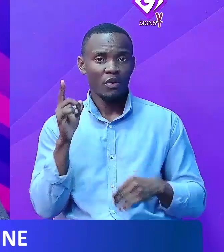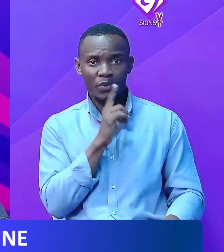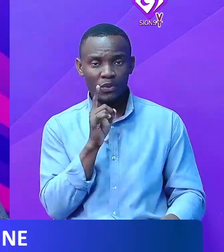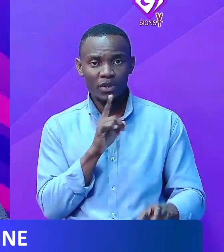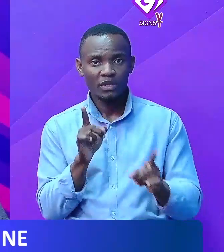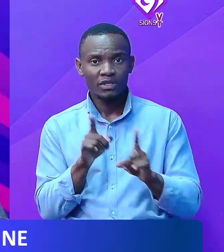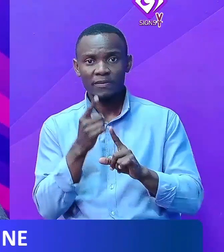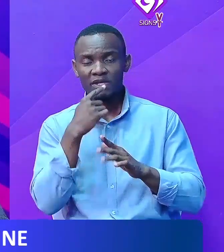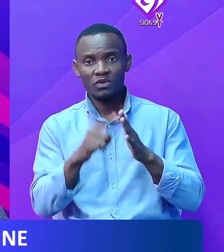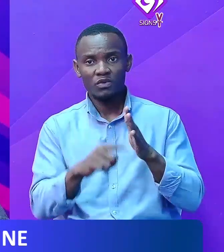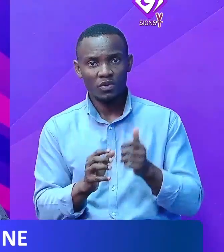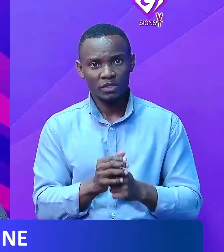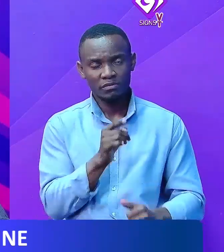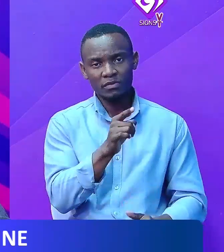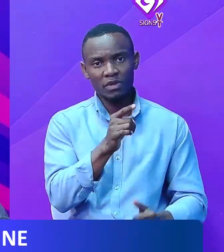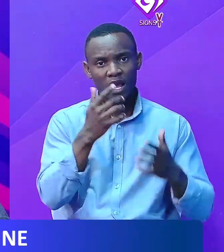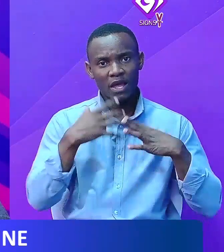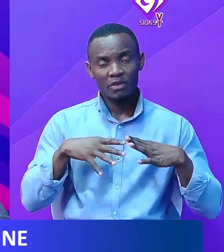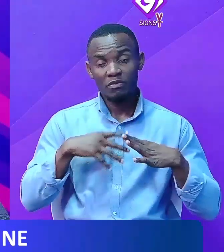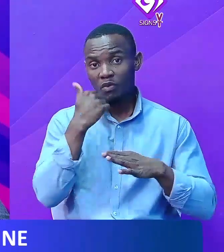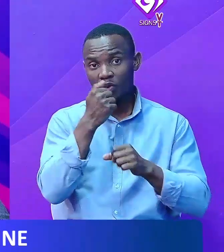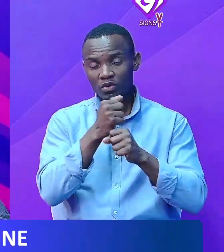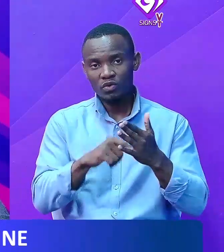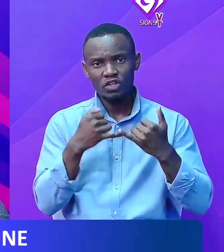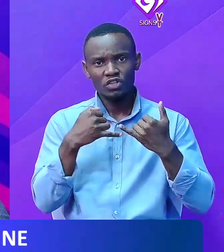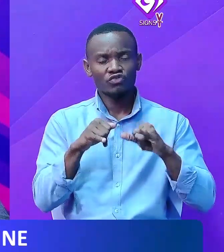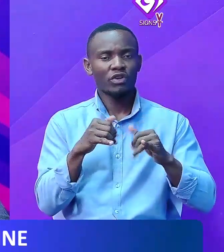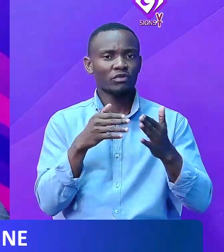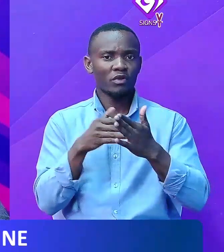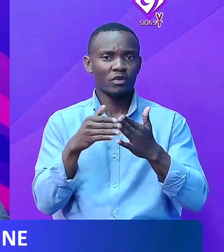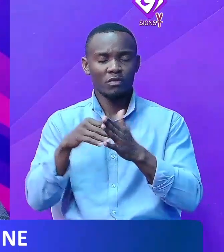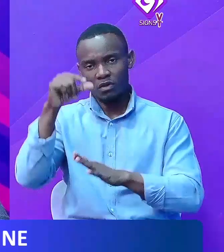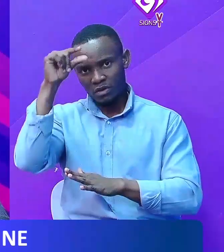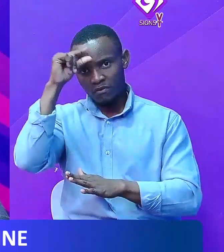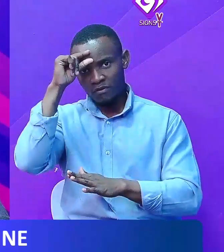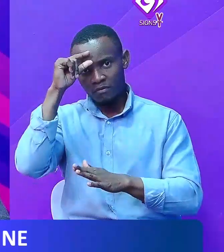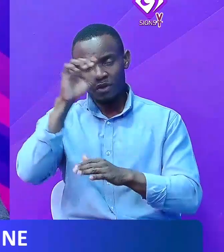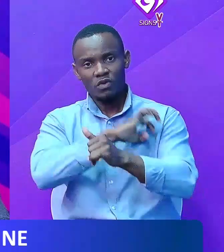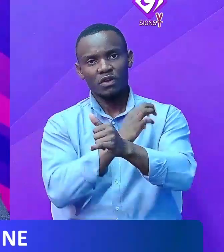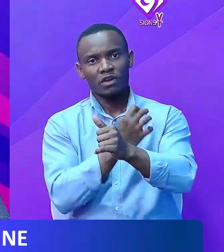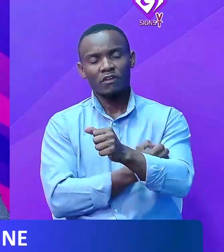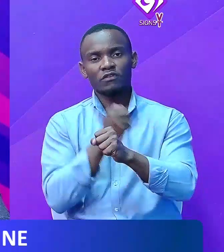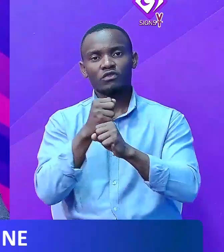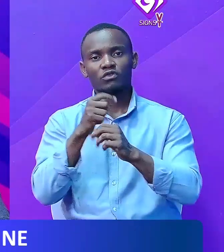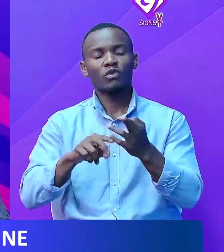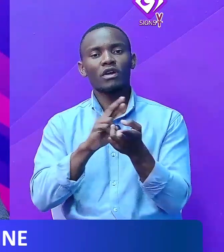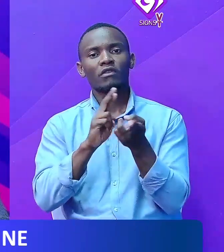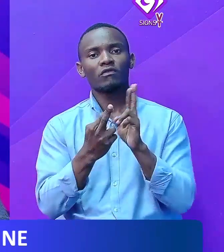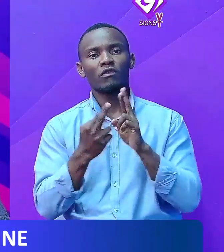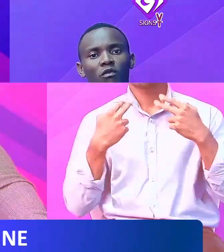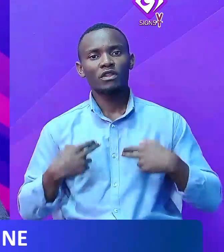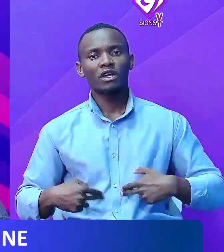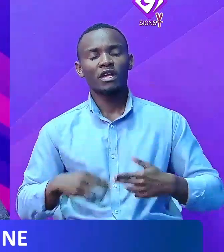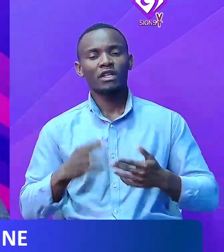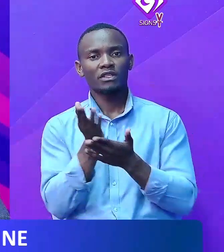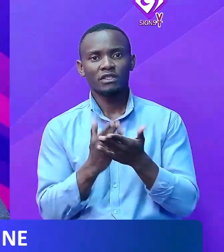network of individuals undermining government efforts to reform the health sector. The remarks appeared to have